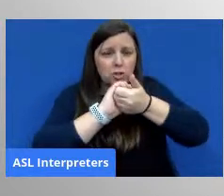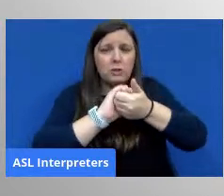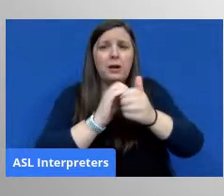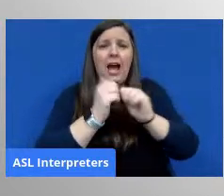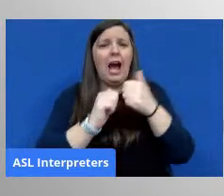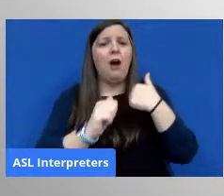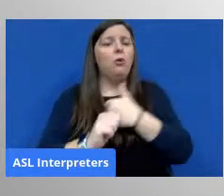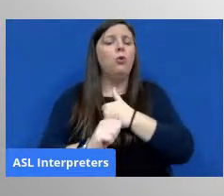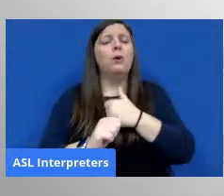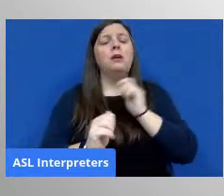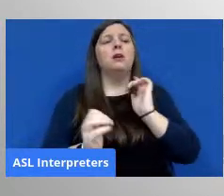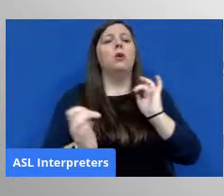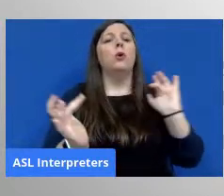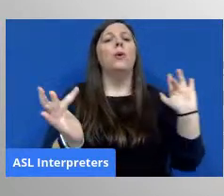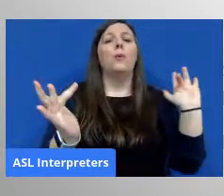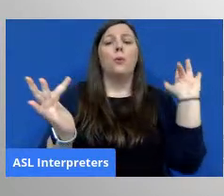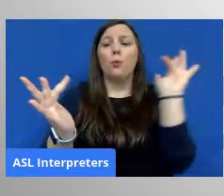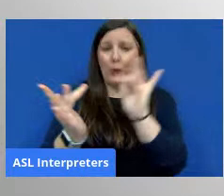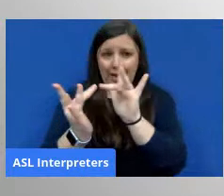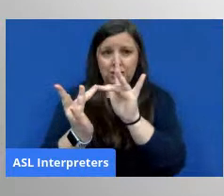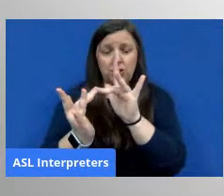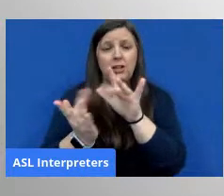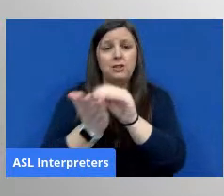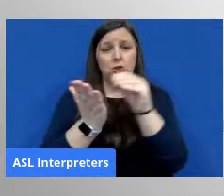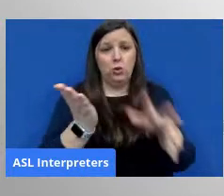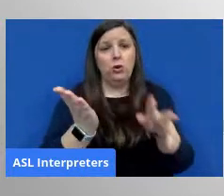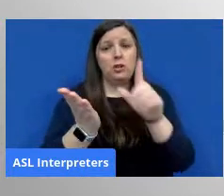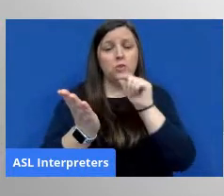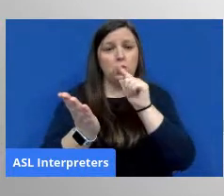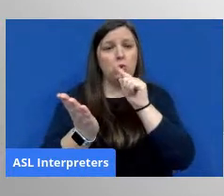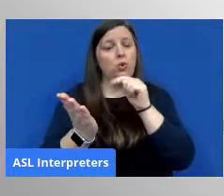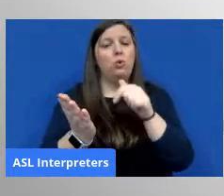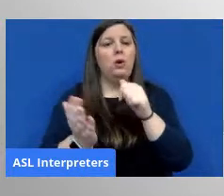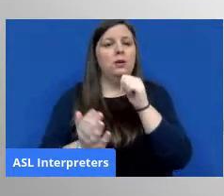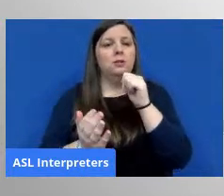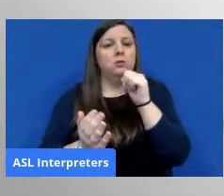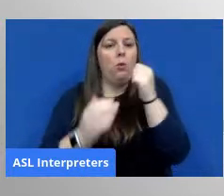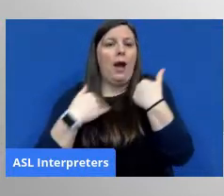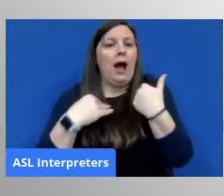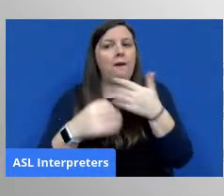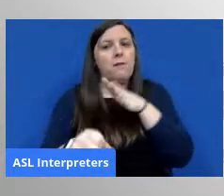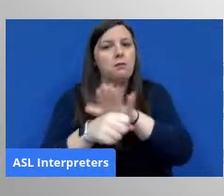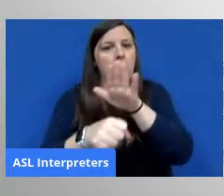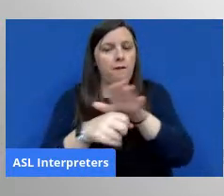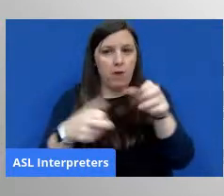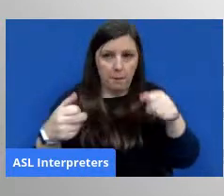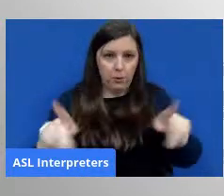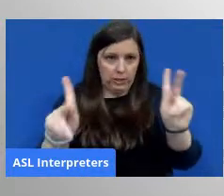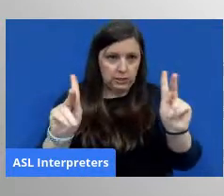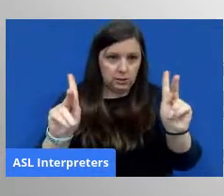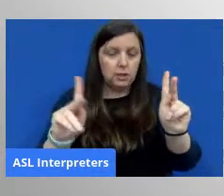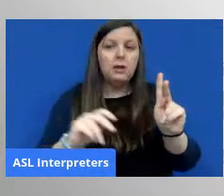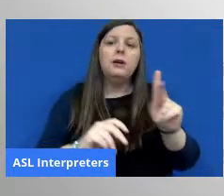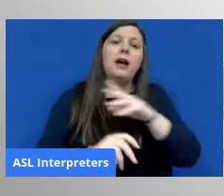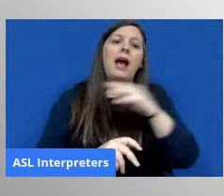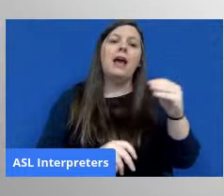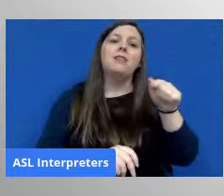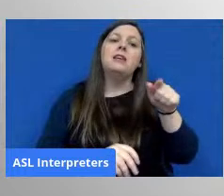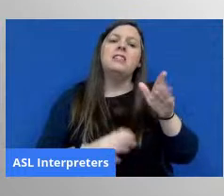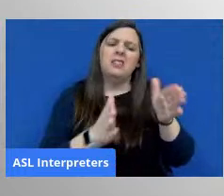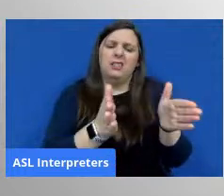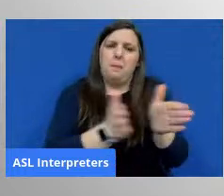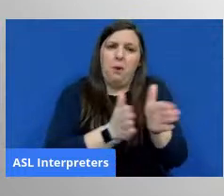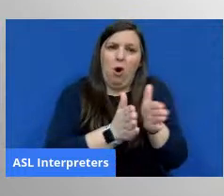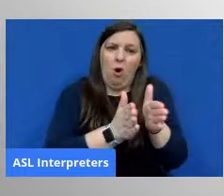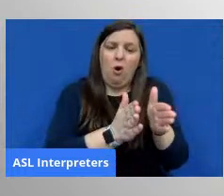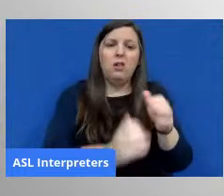reach students who are underserved, and a lot of these smaller nonprofits are actually reaching these